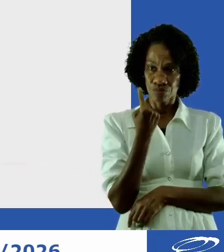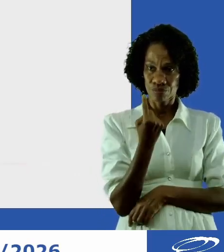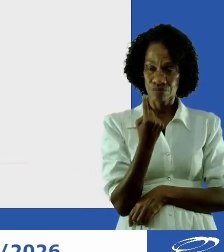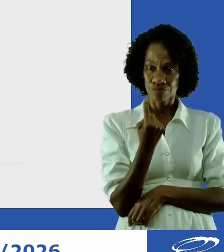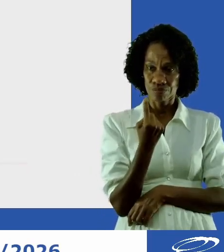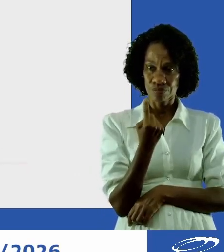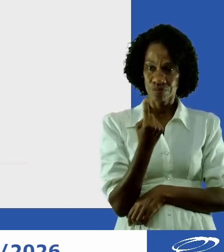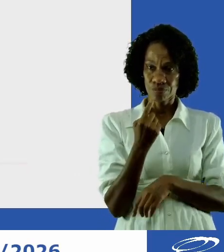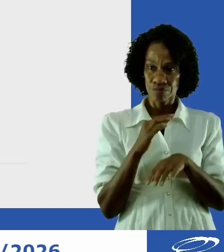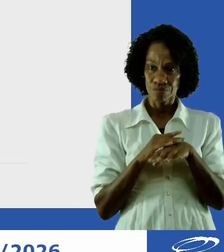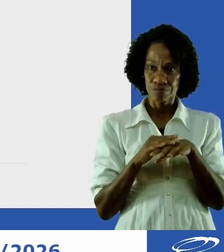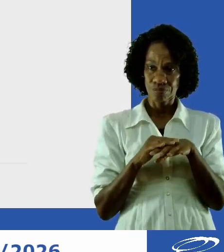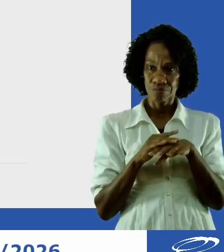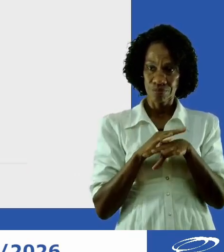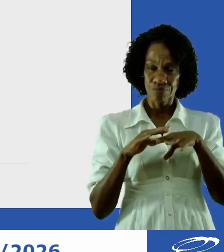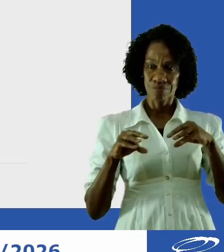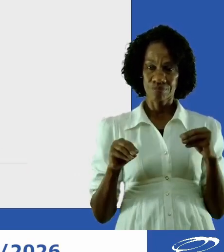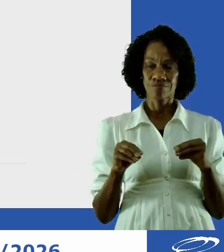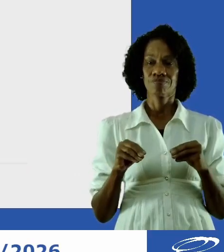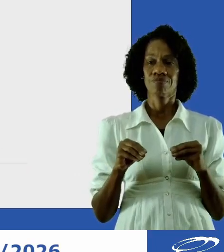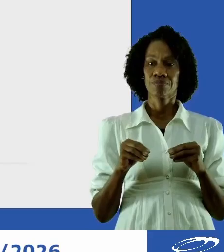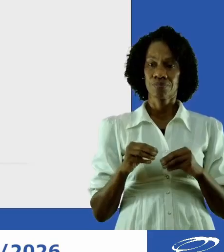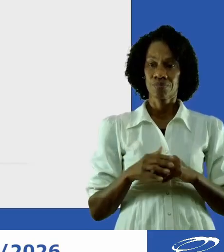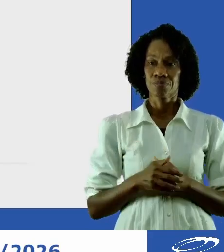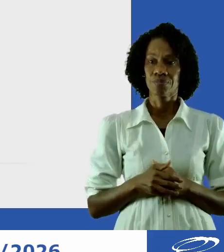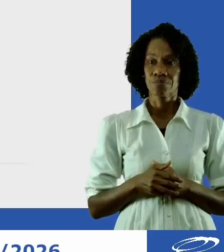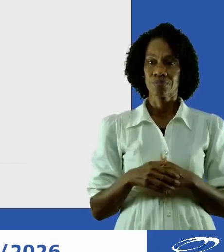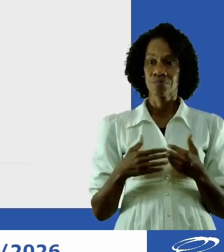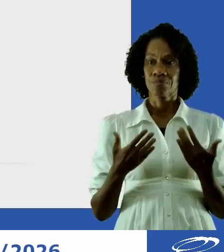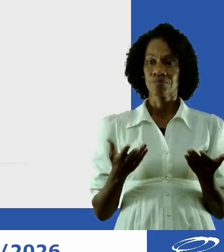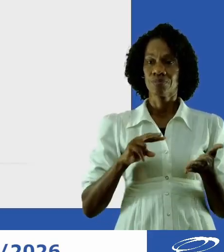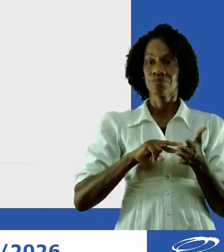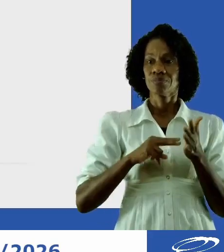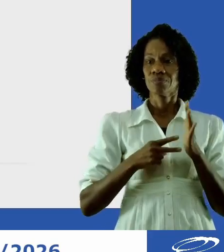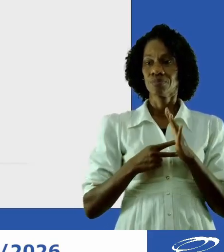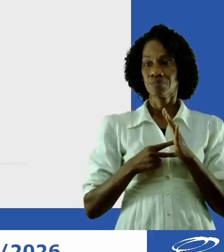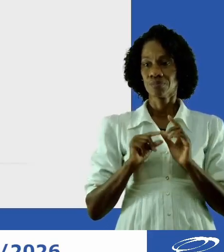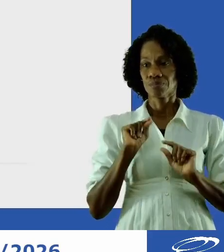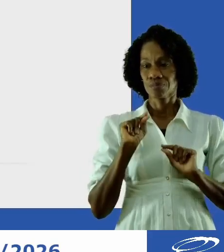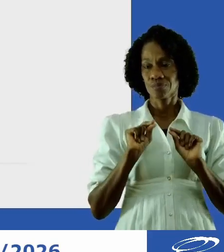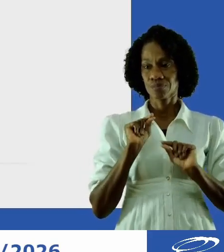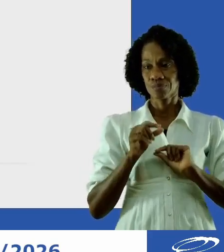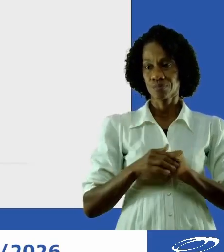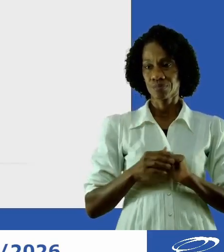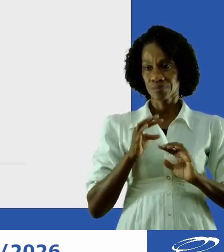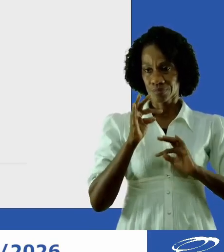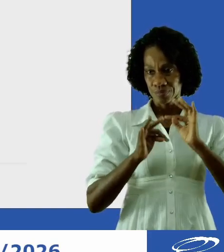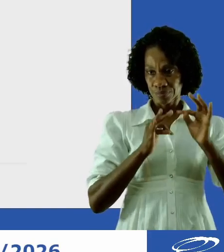now, ideas of what means suppressive therapy.